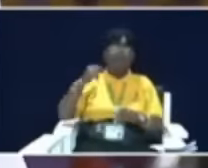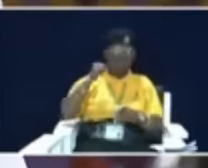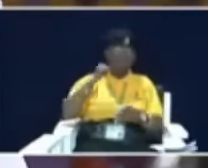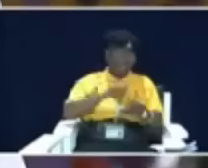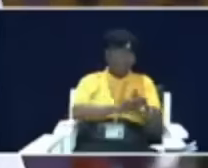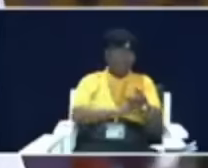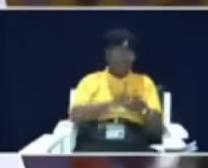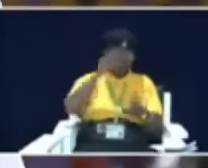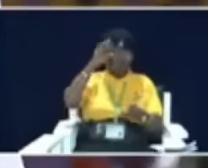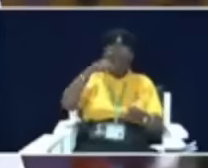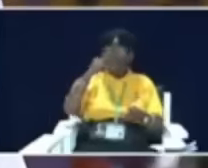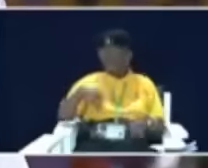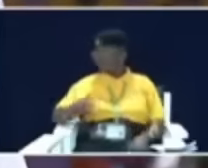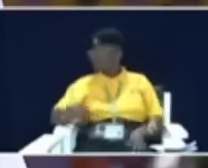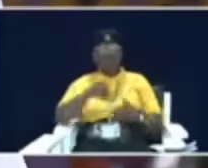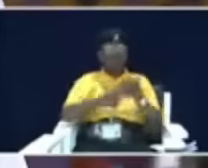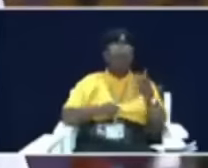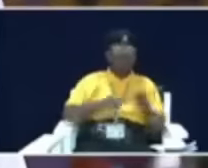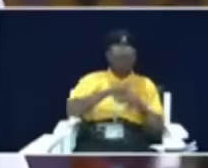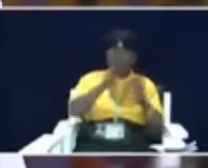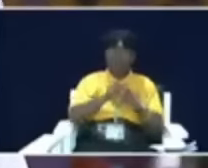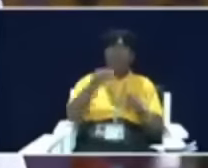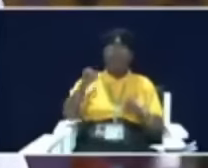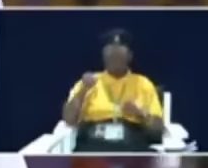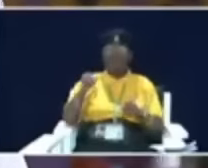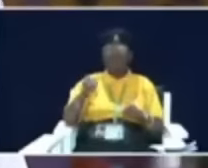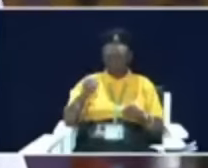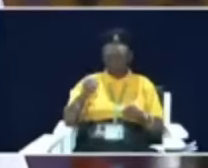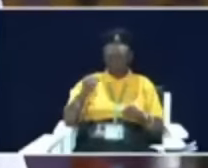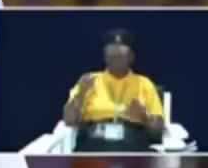that? Touch a dress."